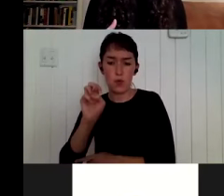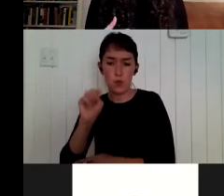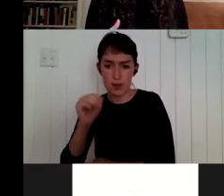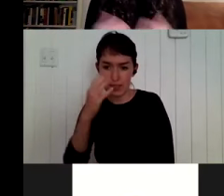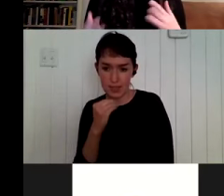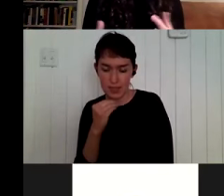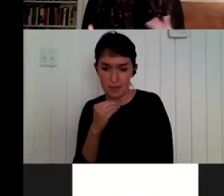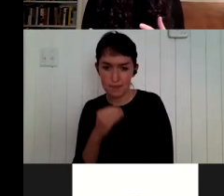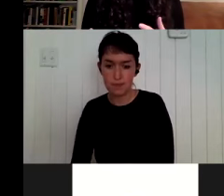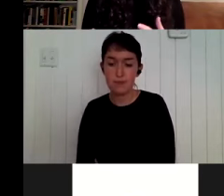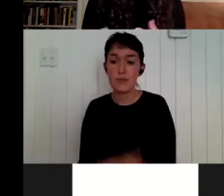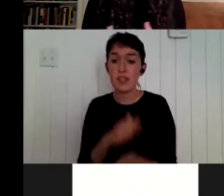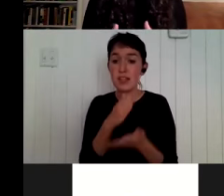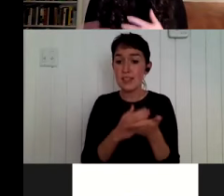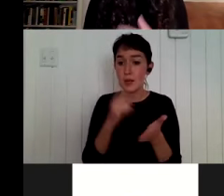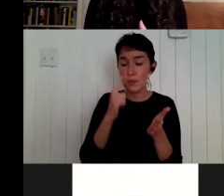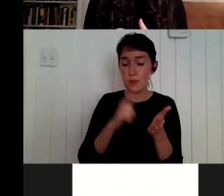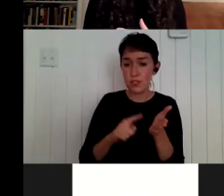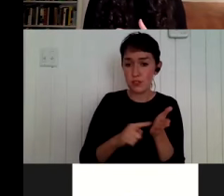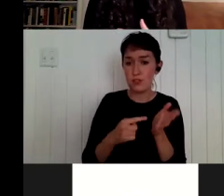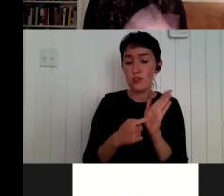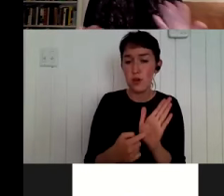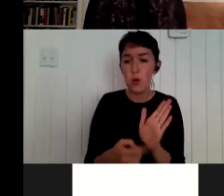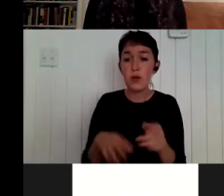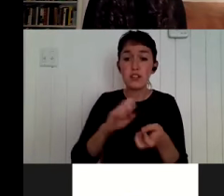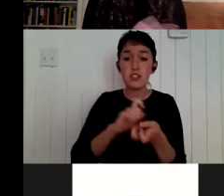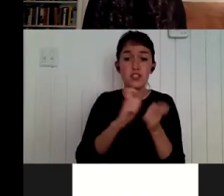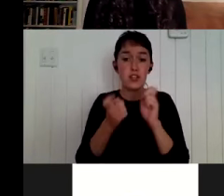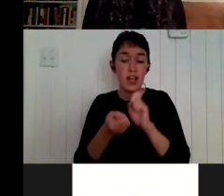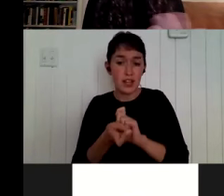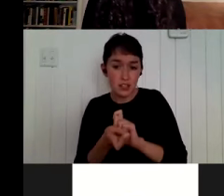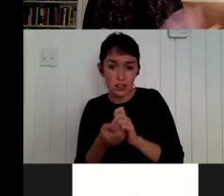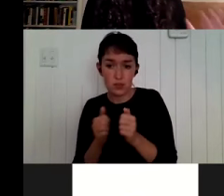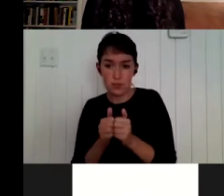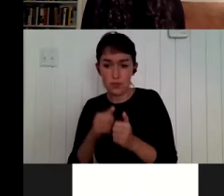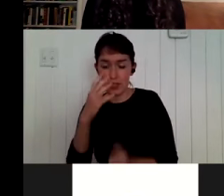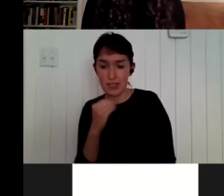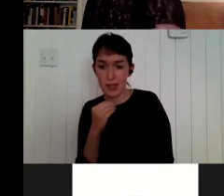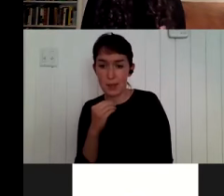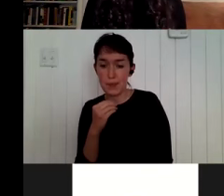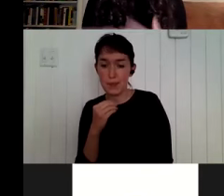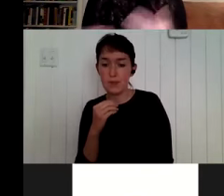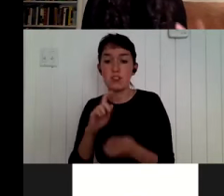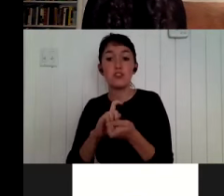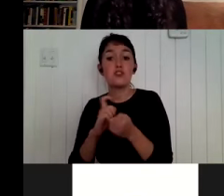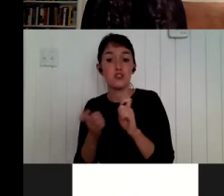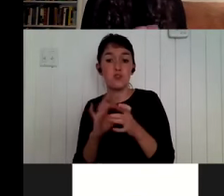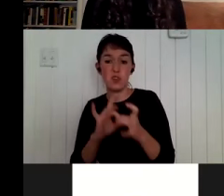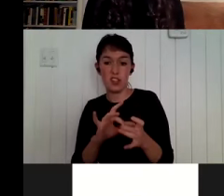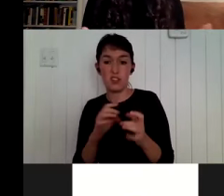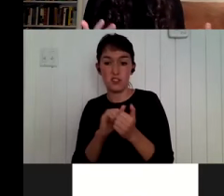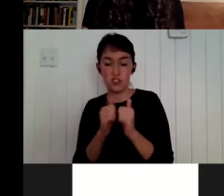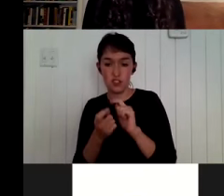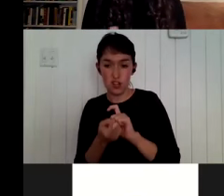suggested that these changes in sleep may be related to our changes in memory that happen as we age. So for example, at